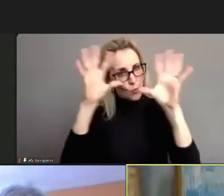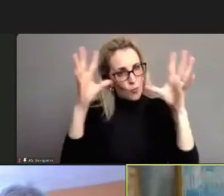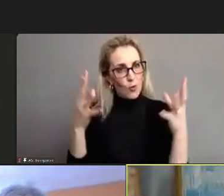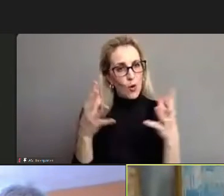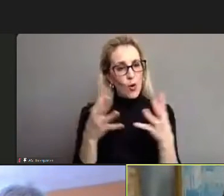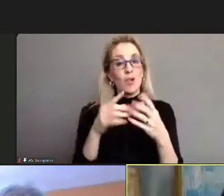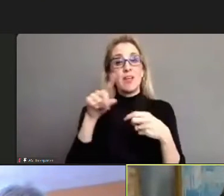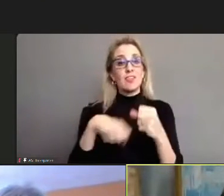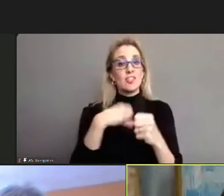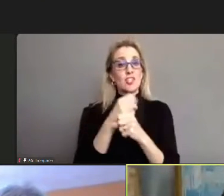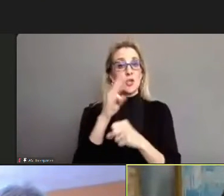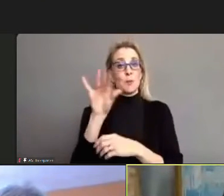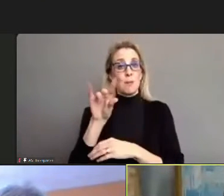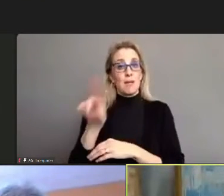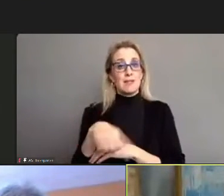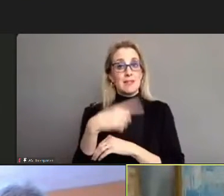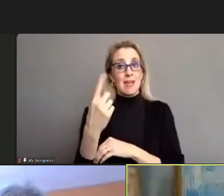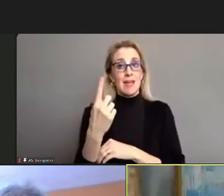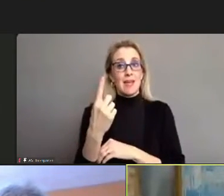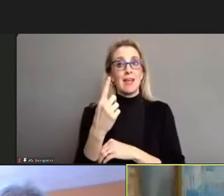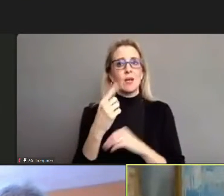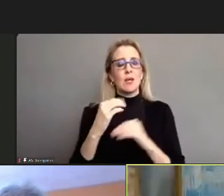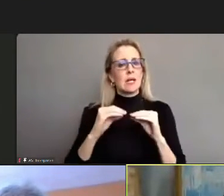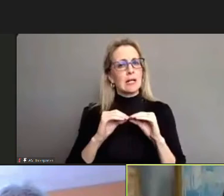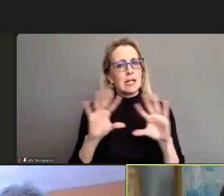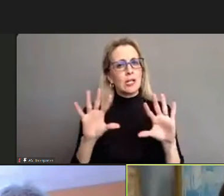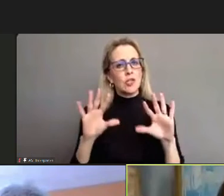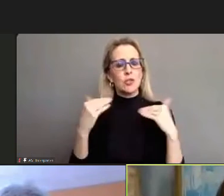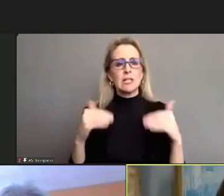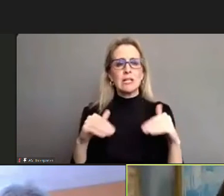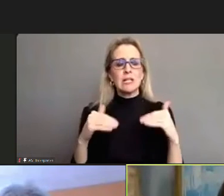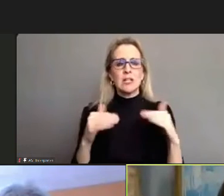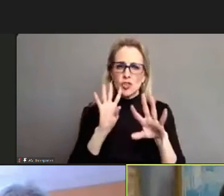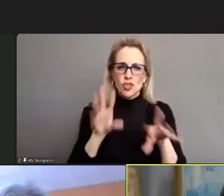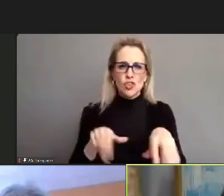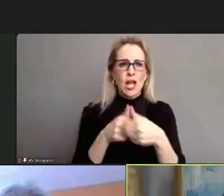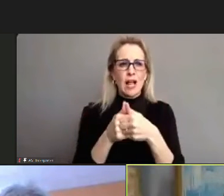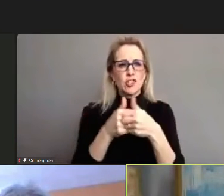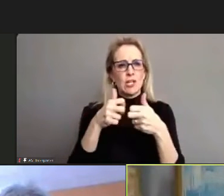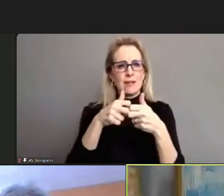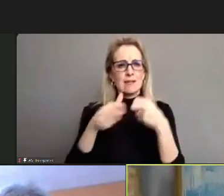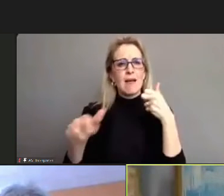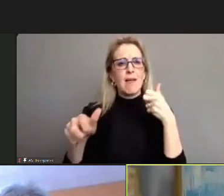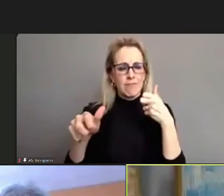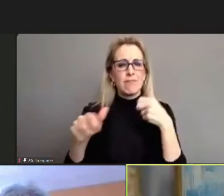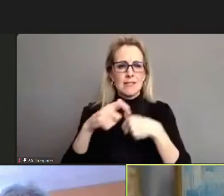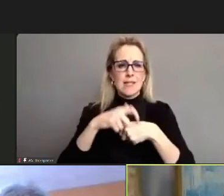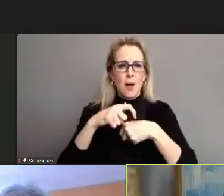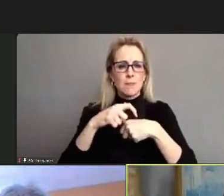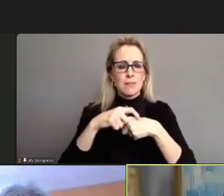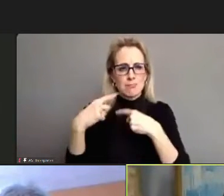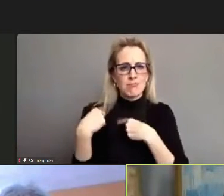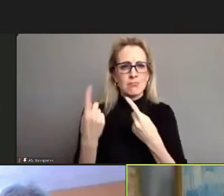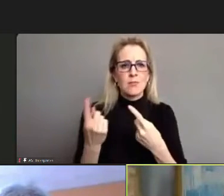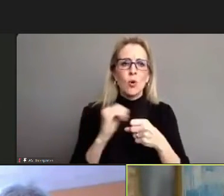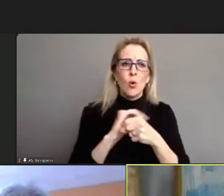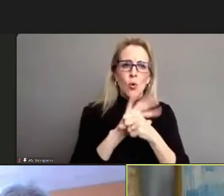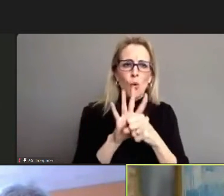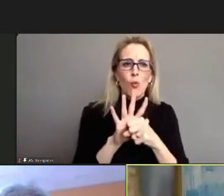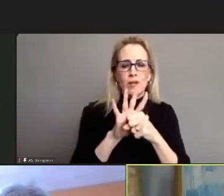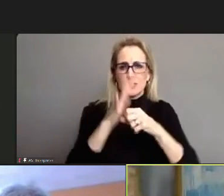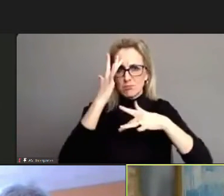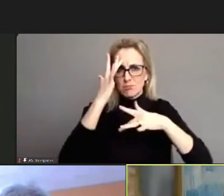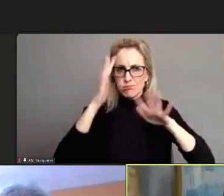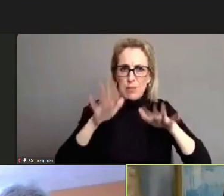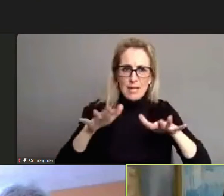is holding a very challenging and difficult time. The COVID-19 crisis continues to take its